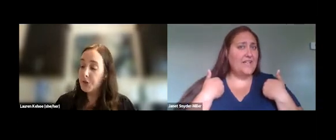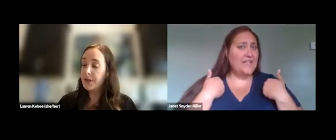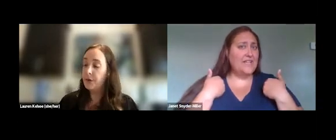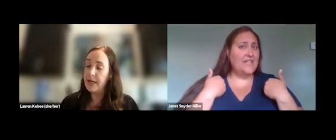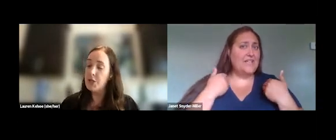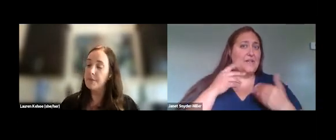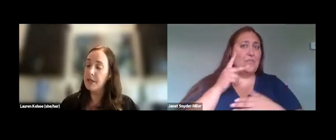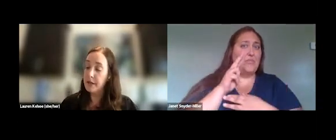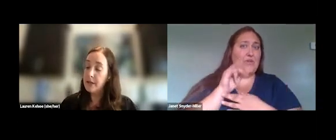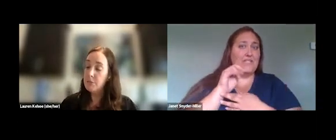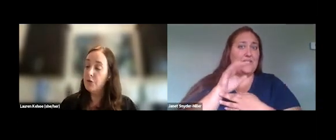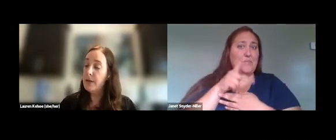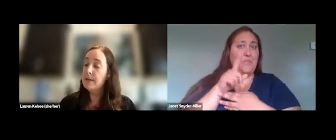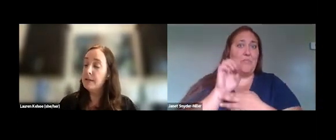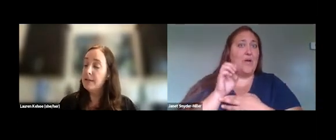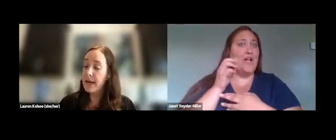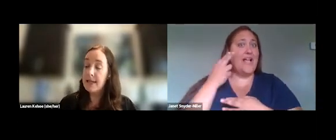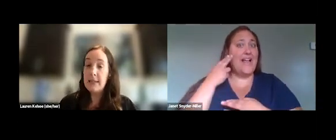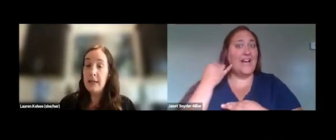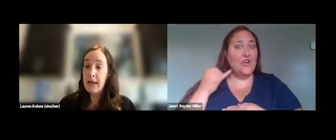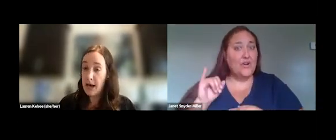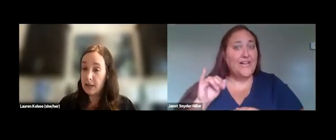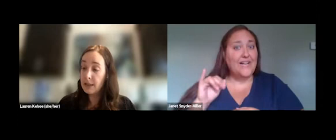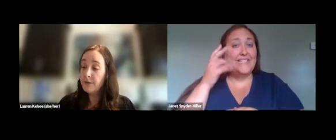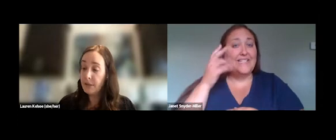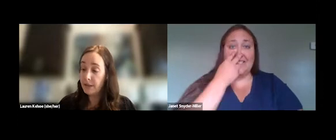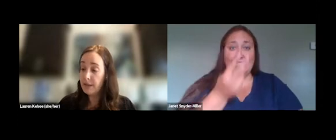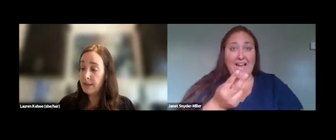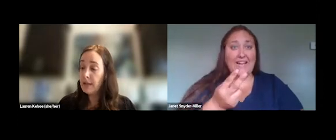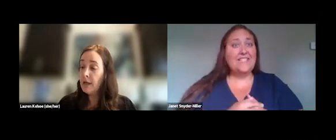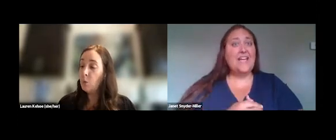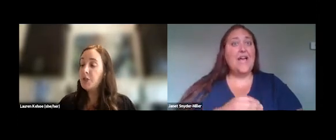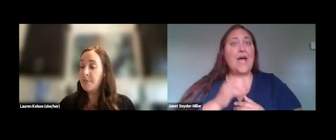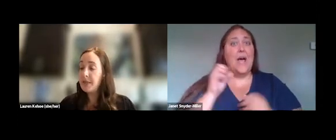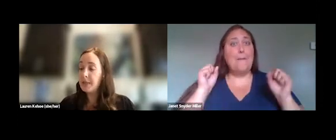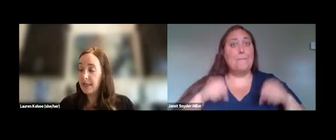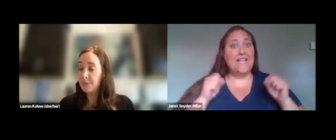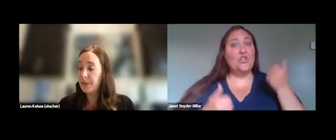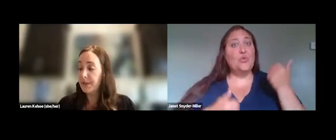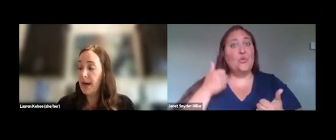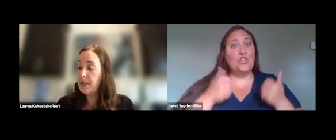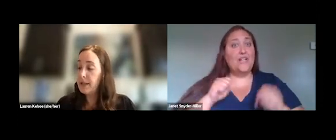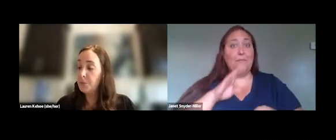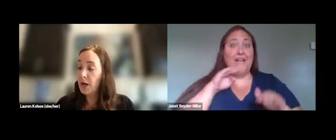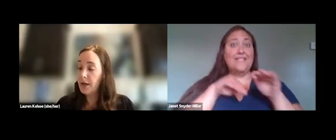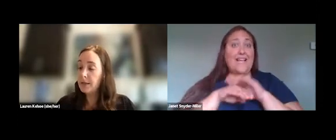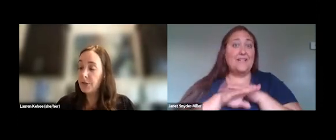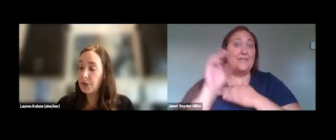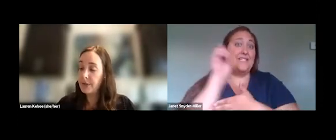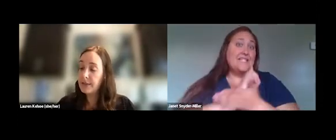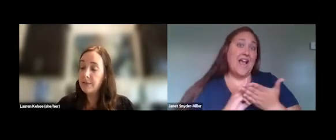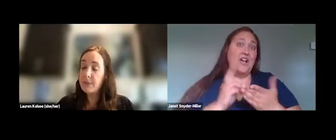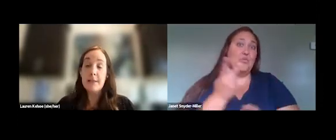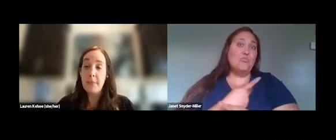is that our users have a range of hearing, movement, sight, and cognitive abilities. We champion accessible design in our products